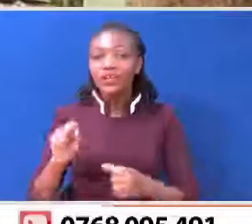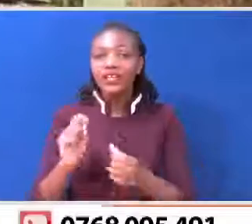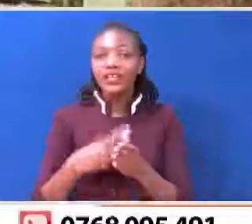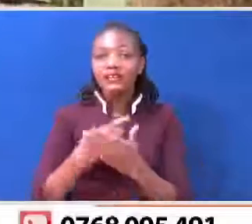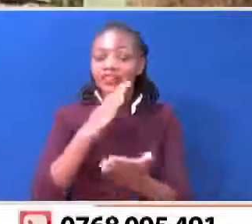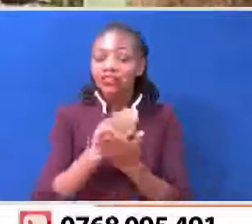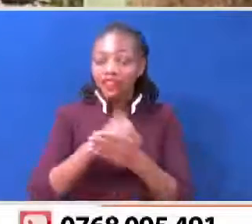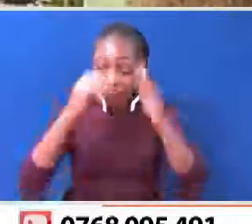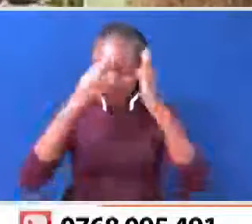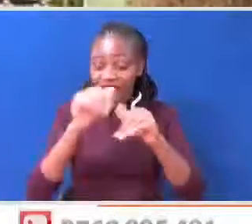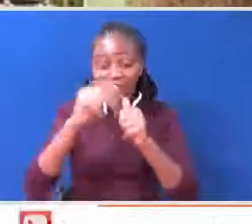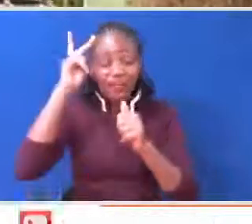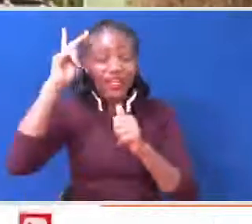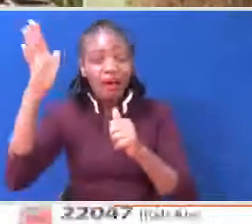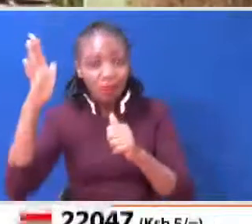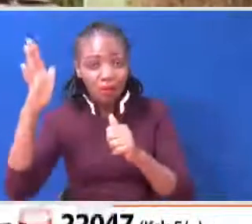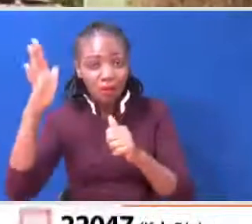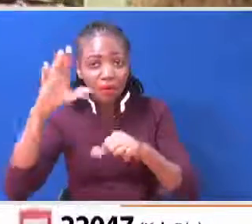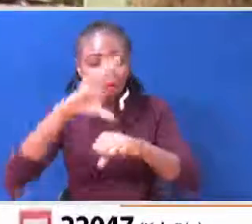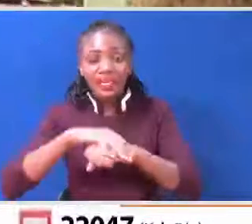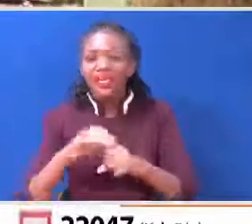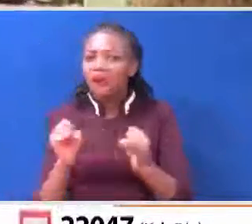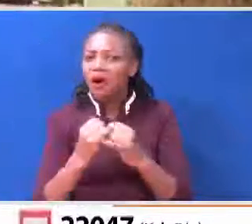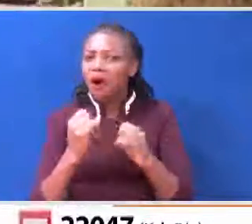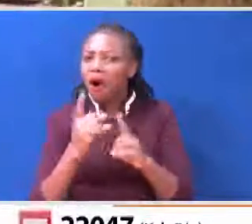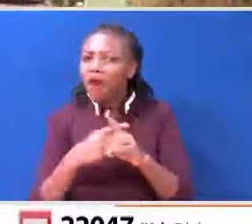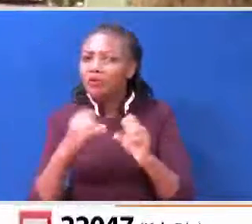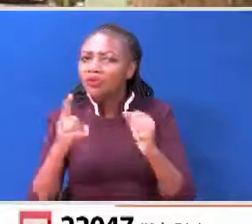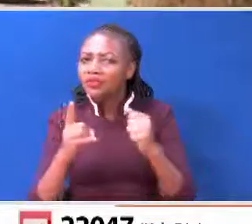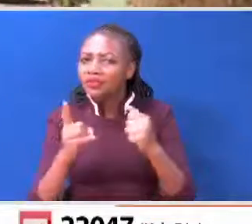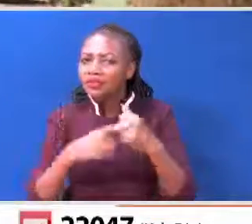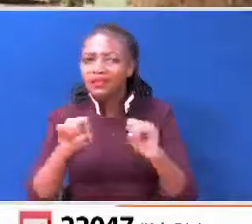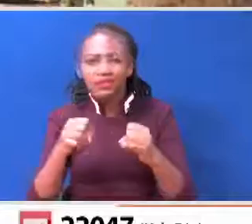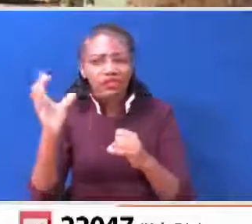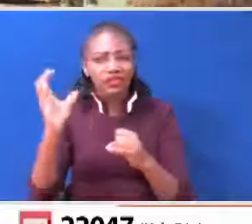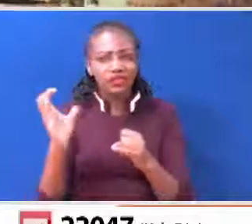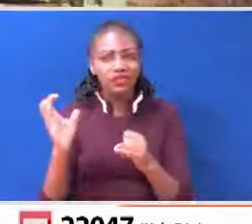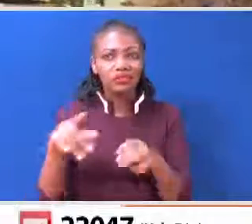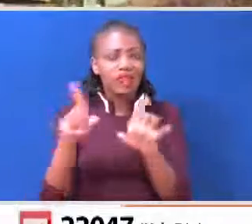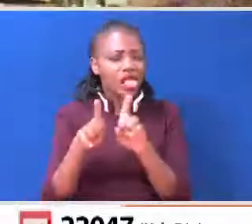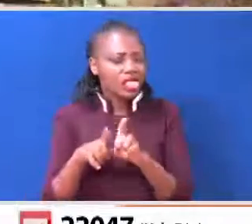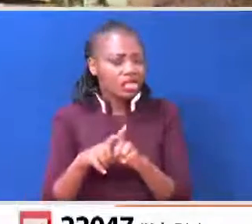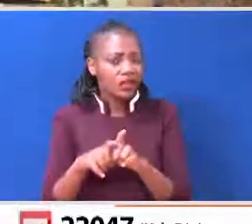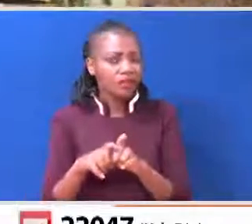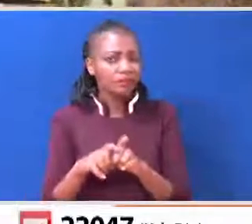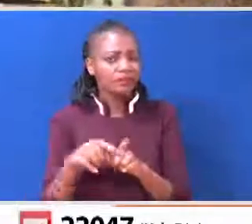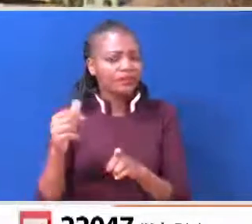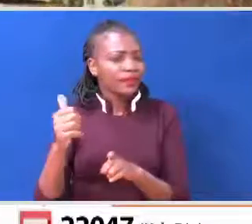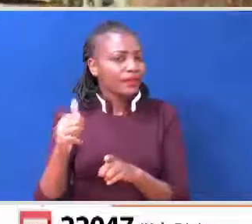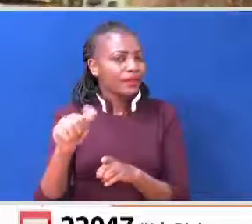the fact that Kiambu is going to gain about 6 constituencies. I don't envisage any other time when